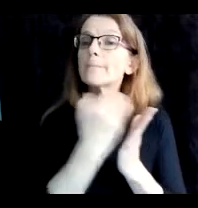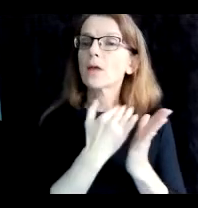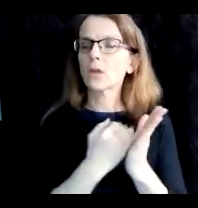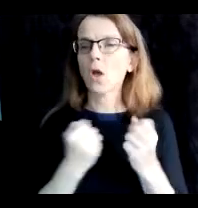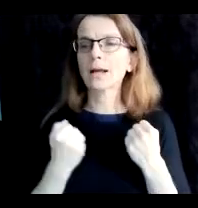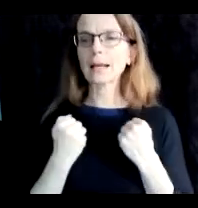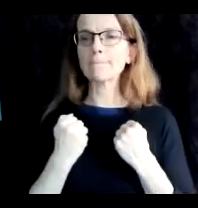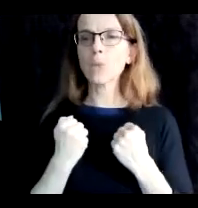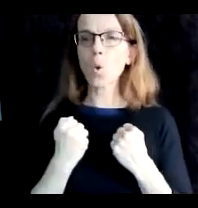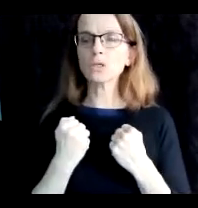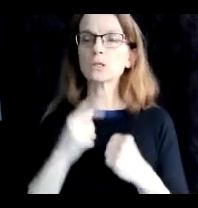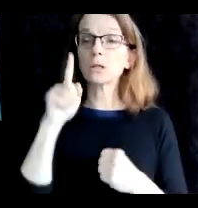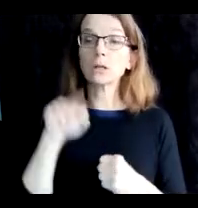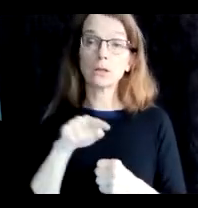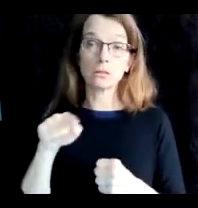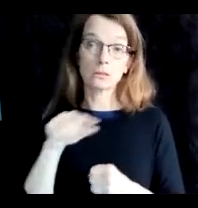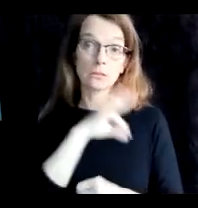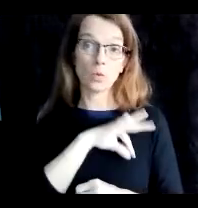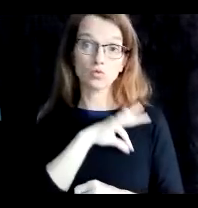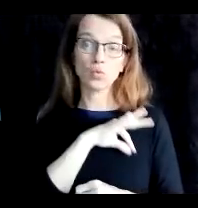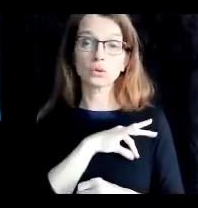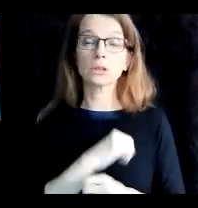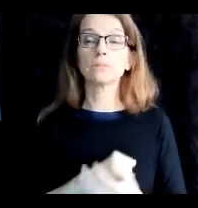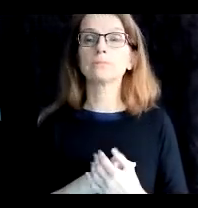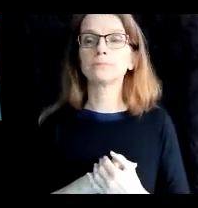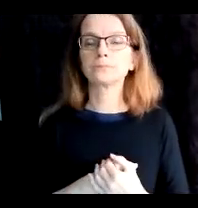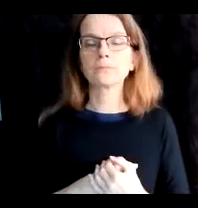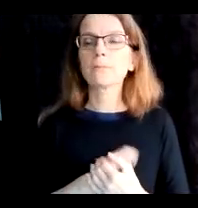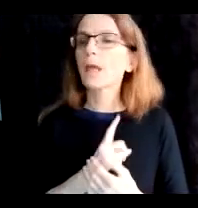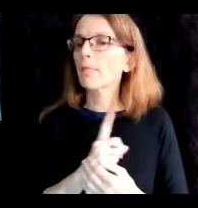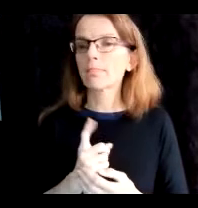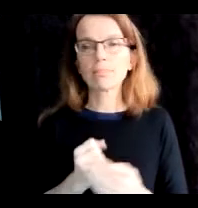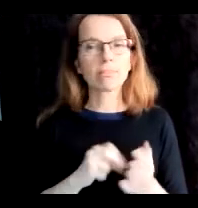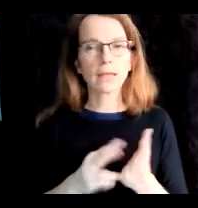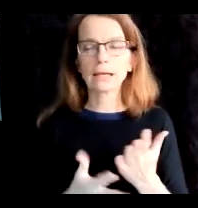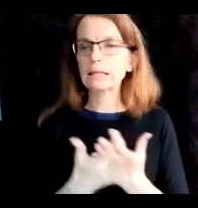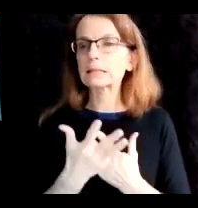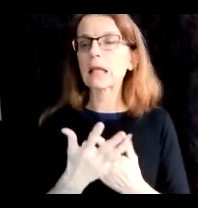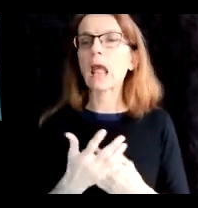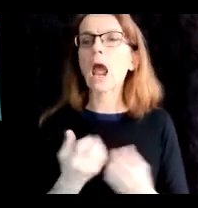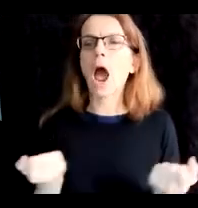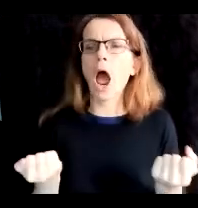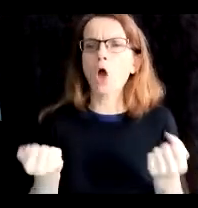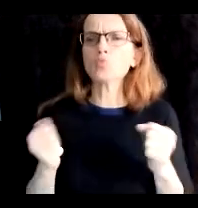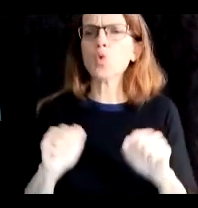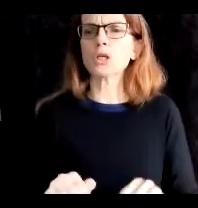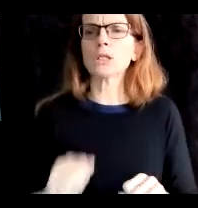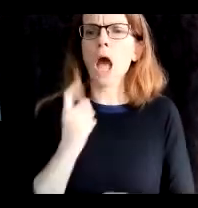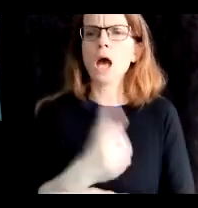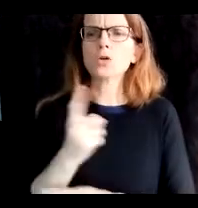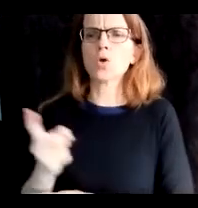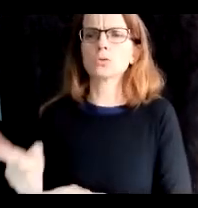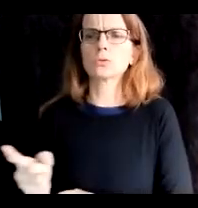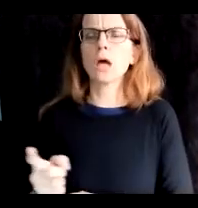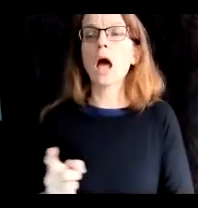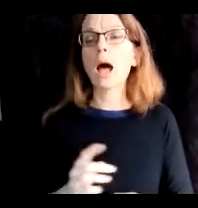not so much towards the authority, towards the country, the state, the government. And that's the reason, according to